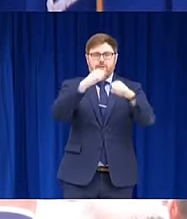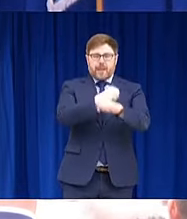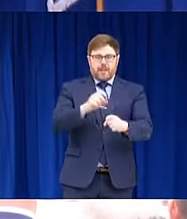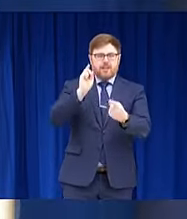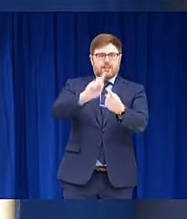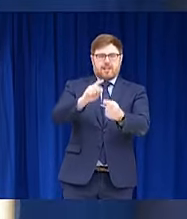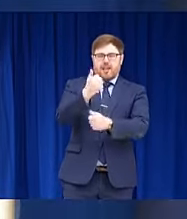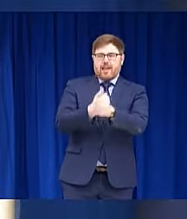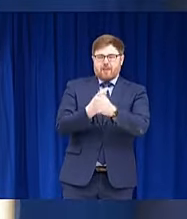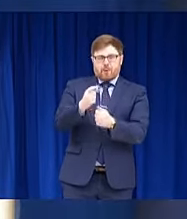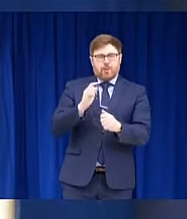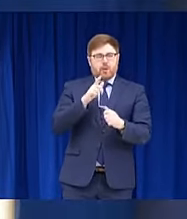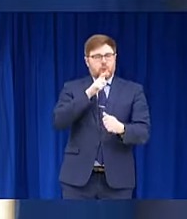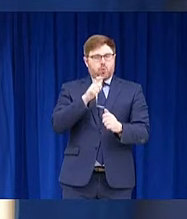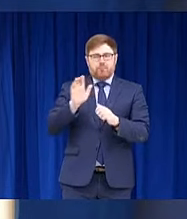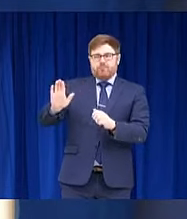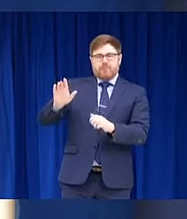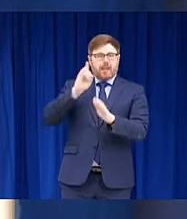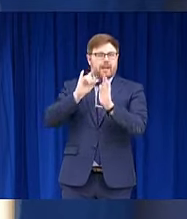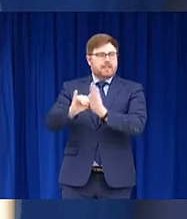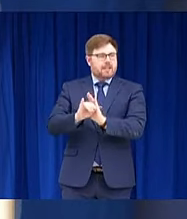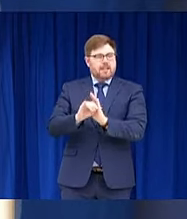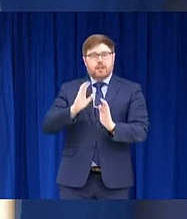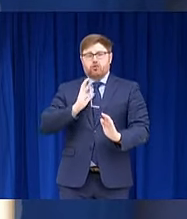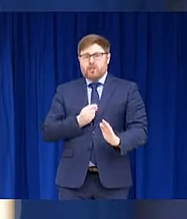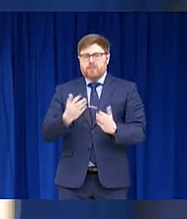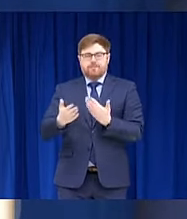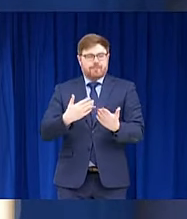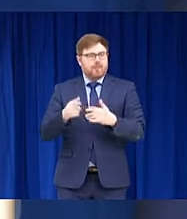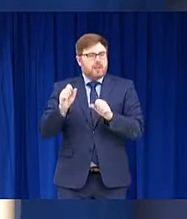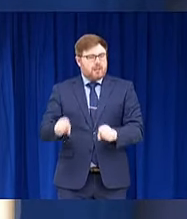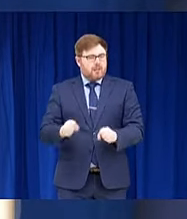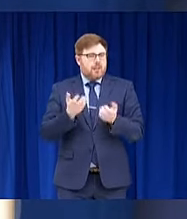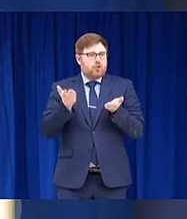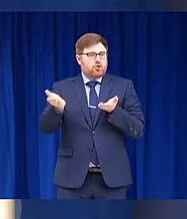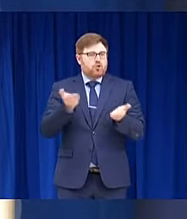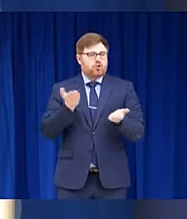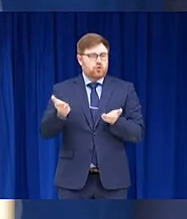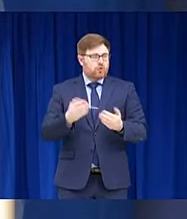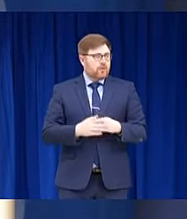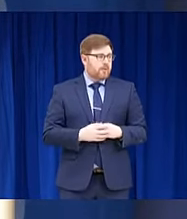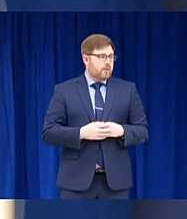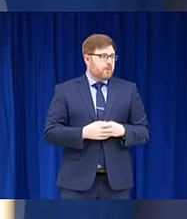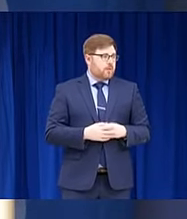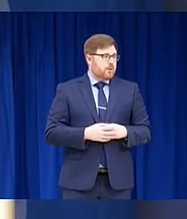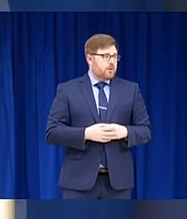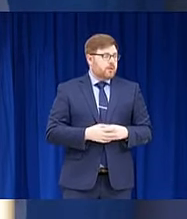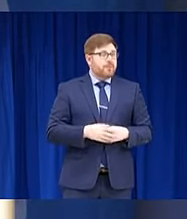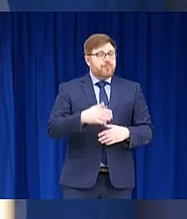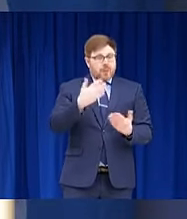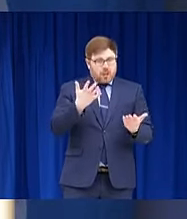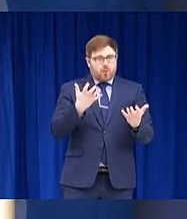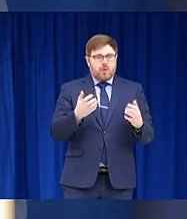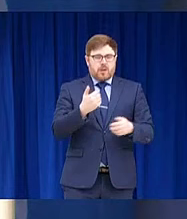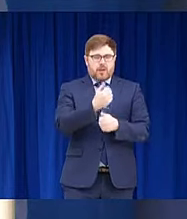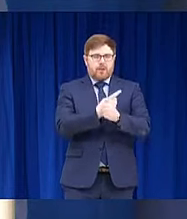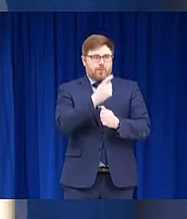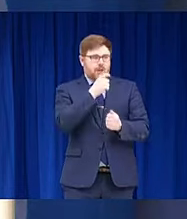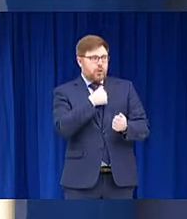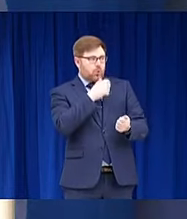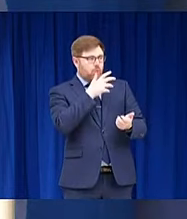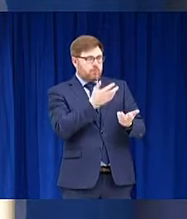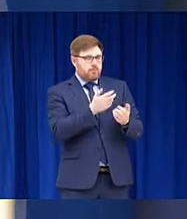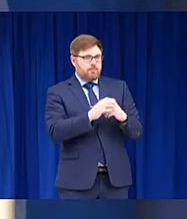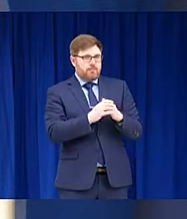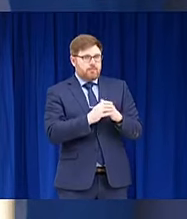are or justify why they belong. Because I owe it to everyone who continues to support and guide me in my passion to make the Air